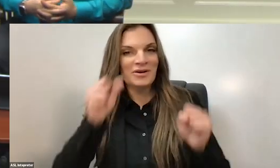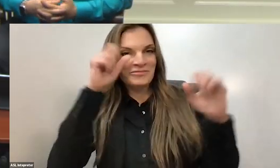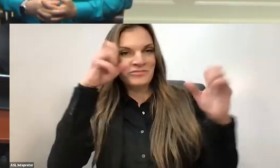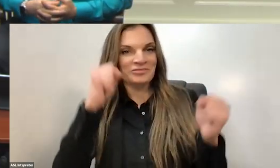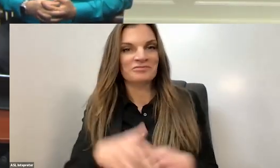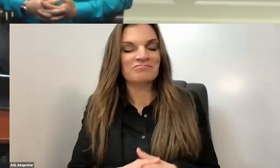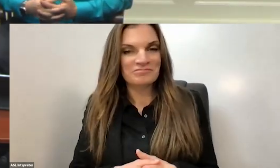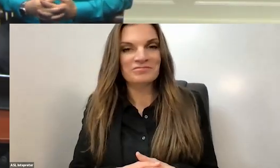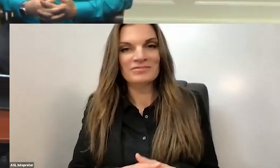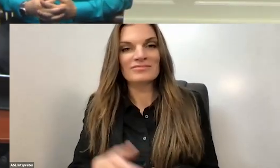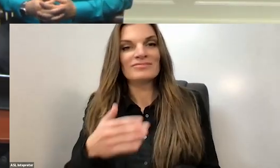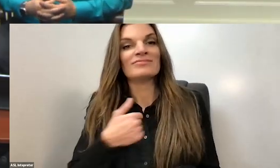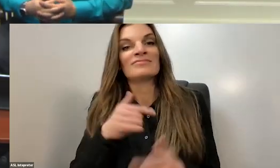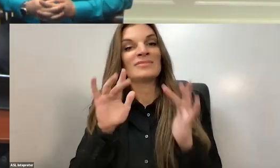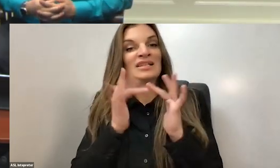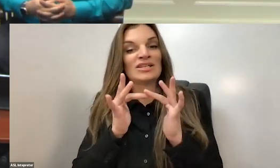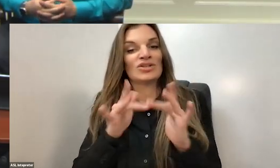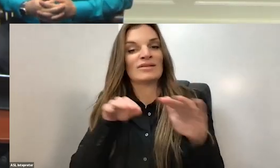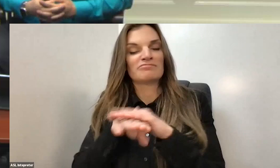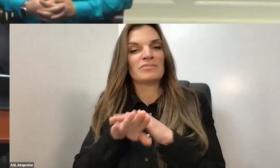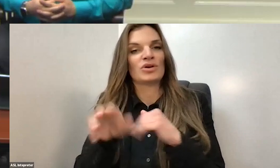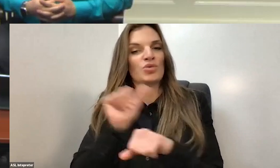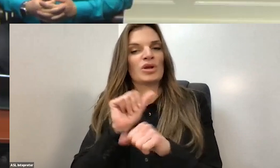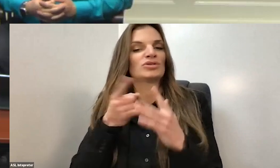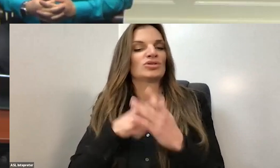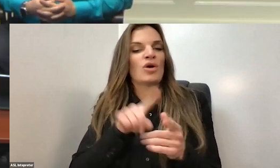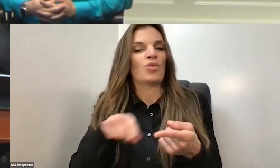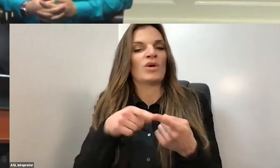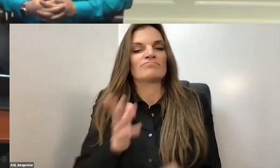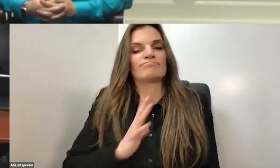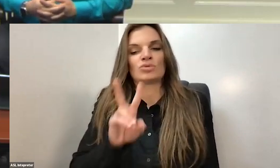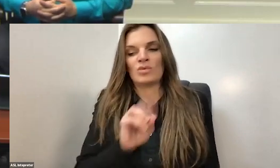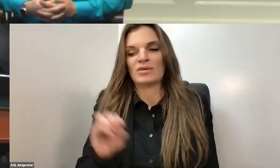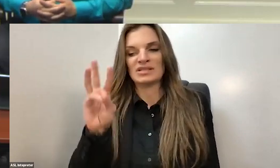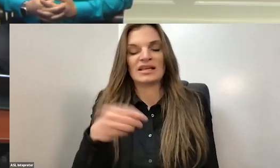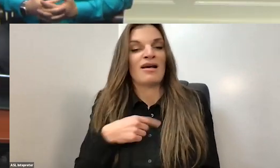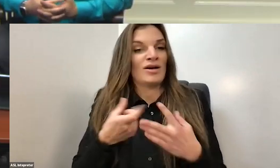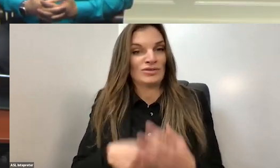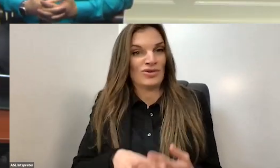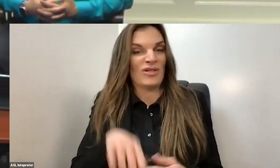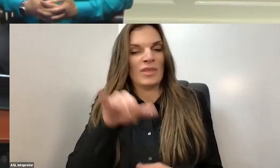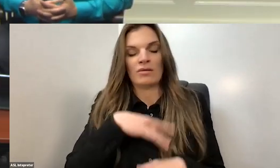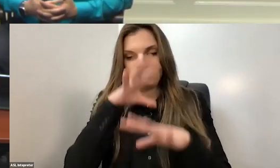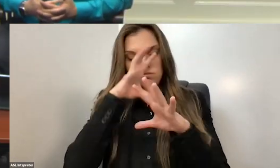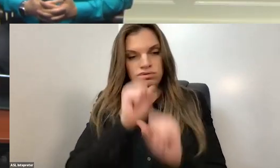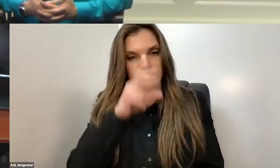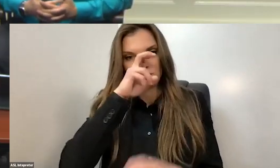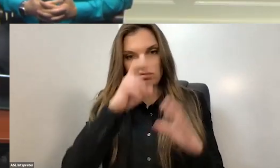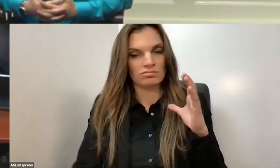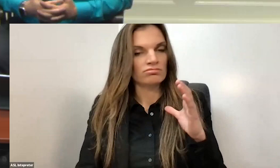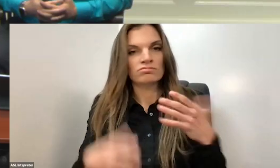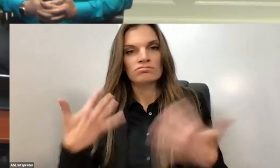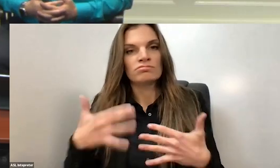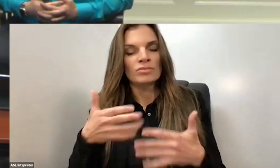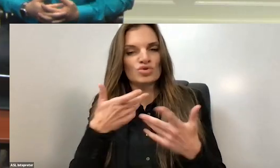I started my digital accessibility career back in 2006. And ever since I started, I was fascinated with finding